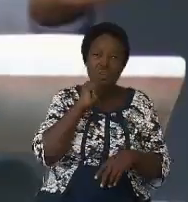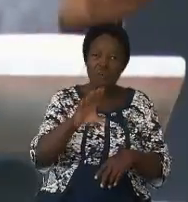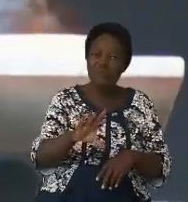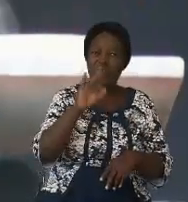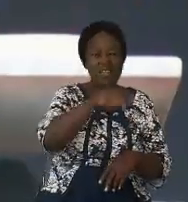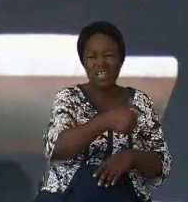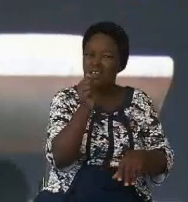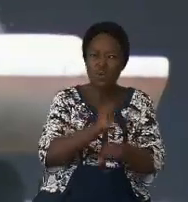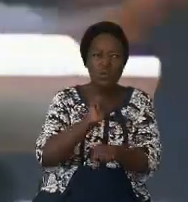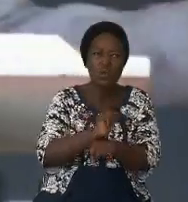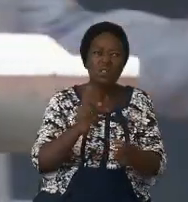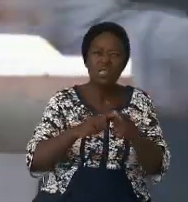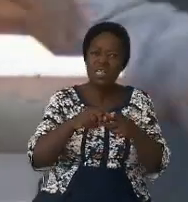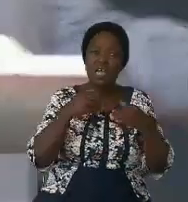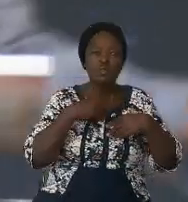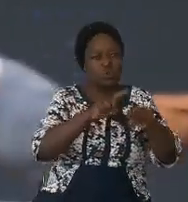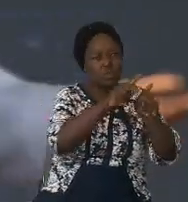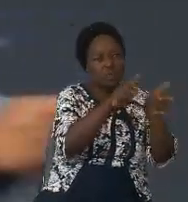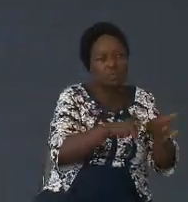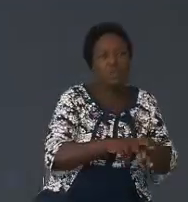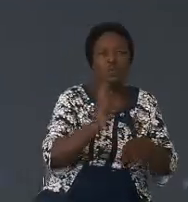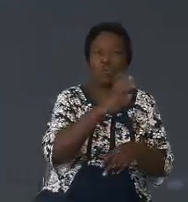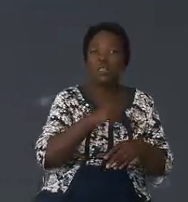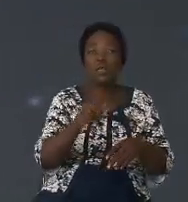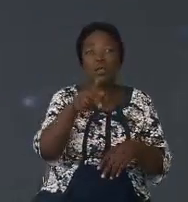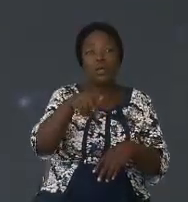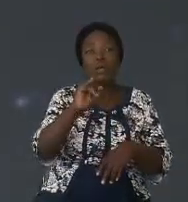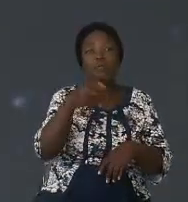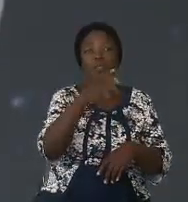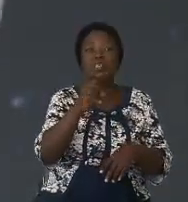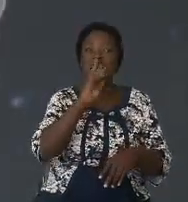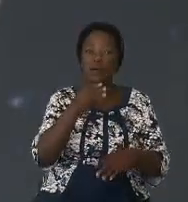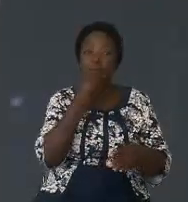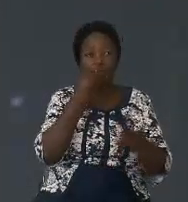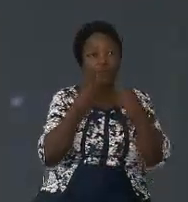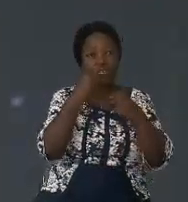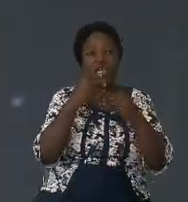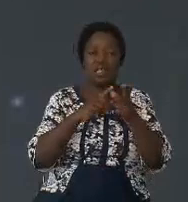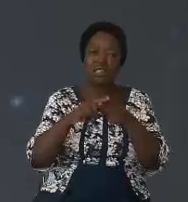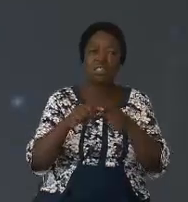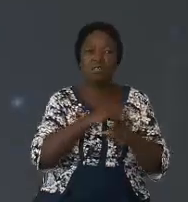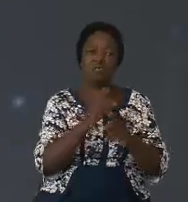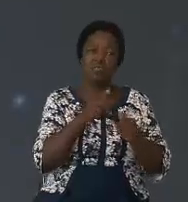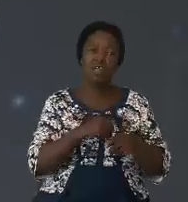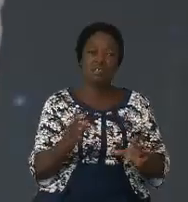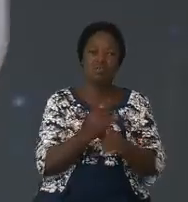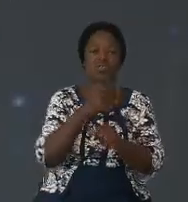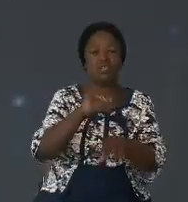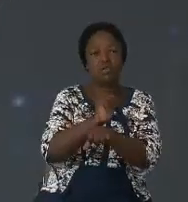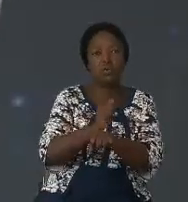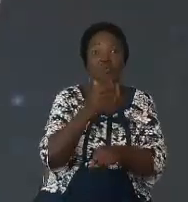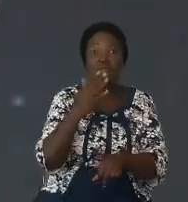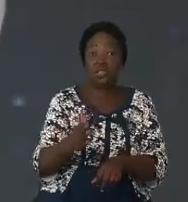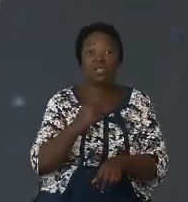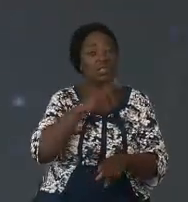But if he will not find any work, he had to go to the place where the pigs were being fed.